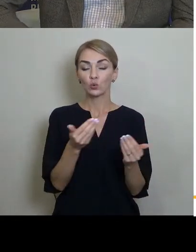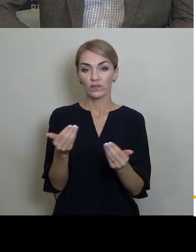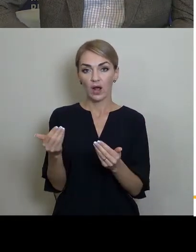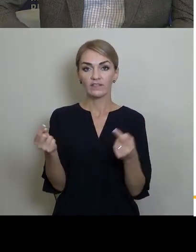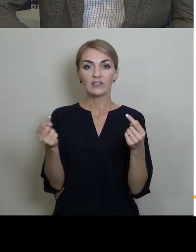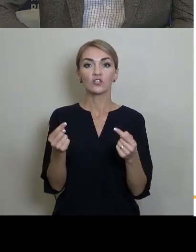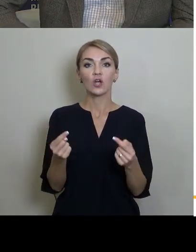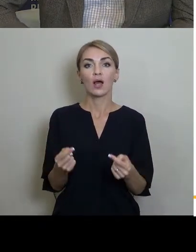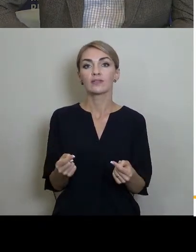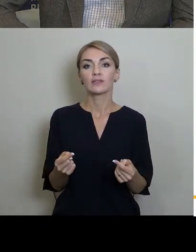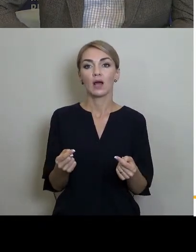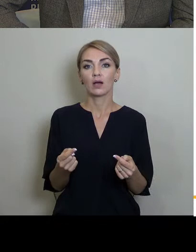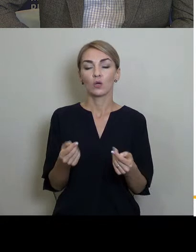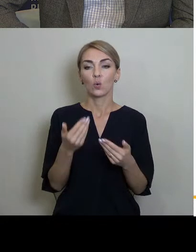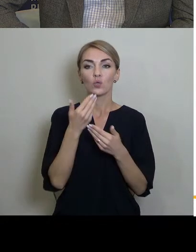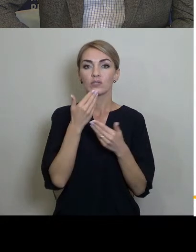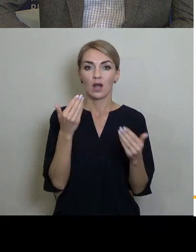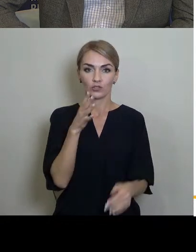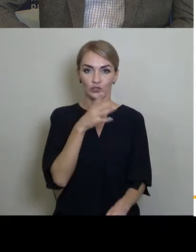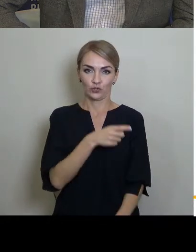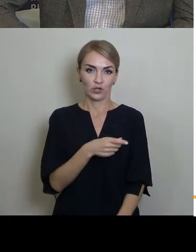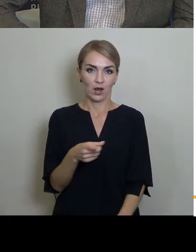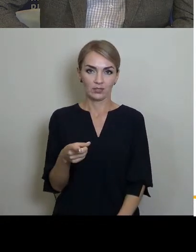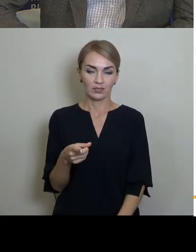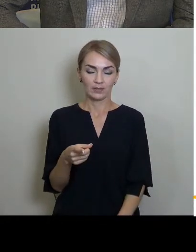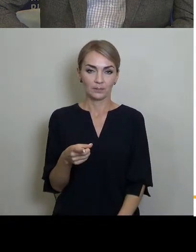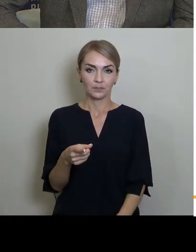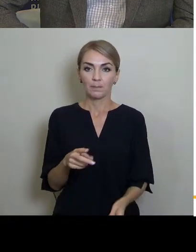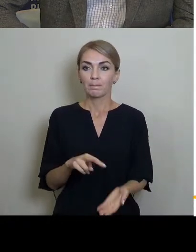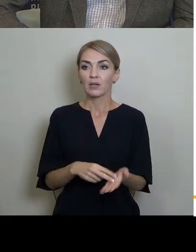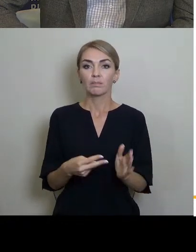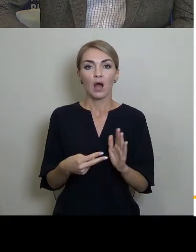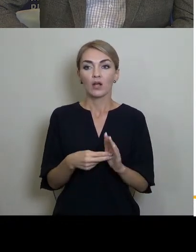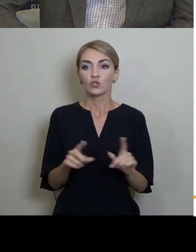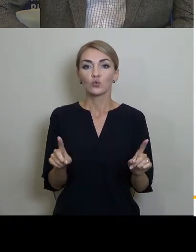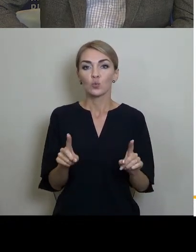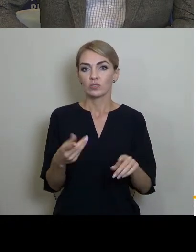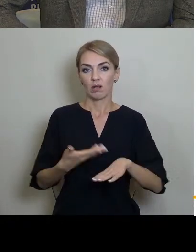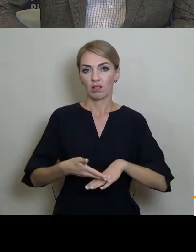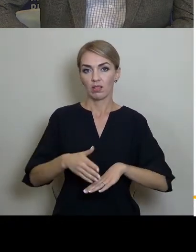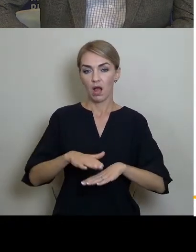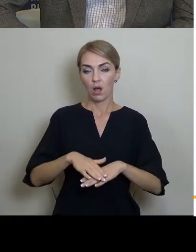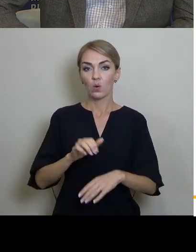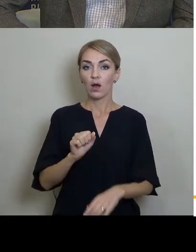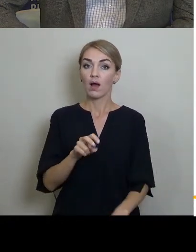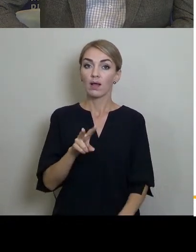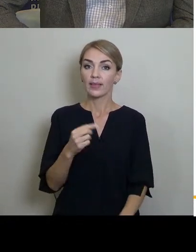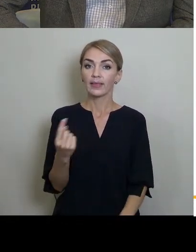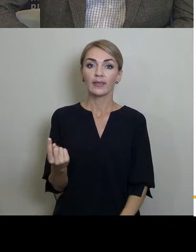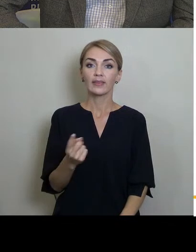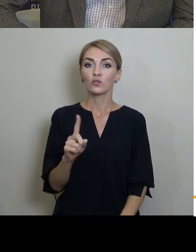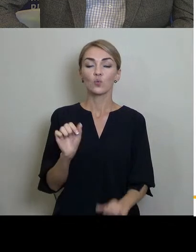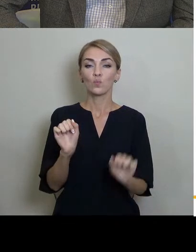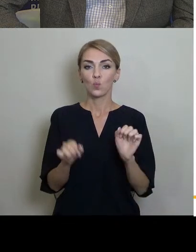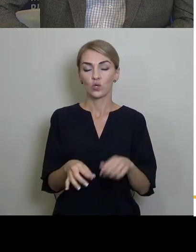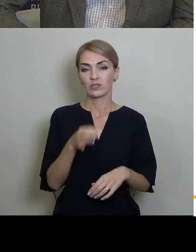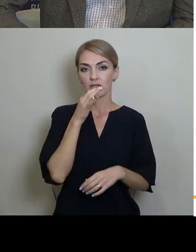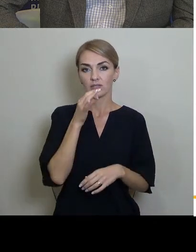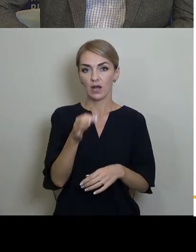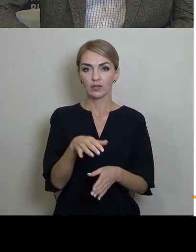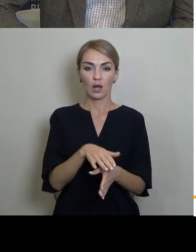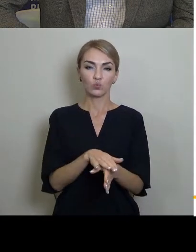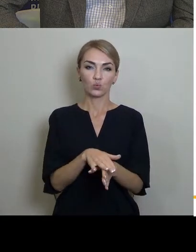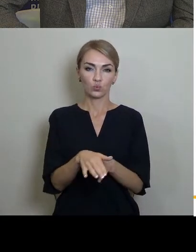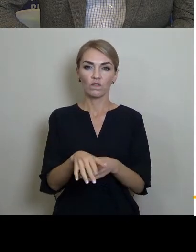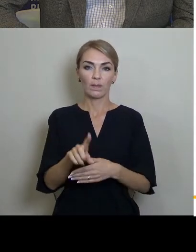of the polling, decide at the last moment whom they are going to vote for, and it's difficult to predict what's going to happen. But the